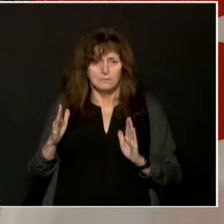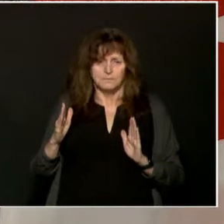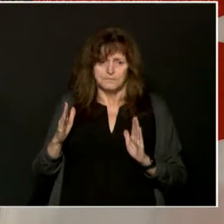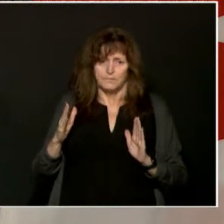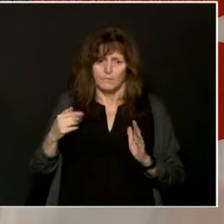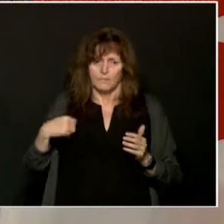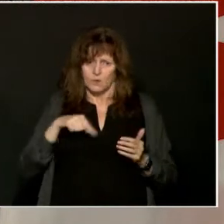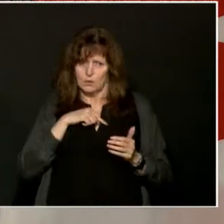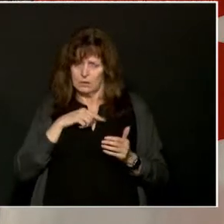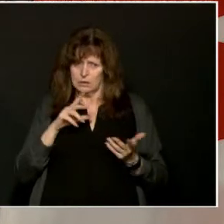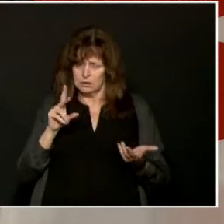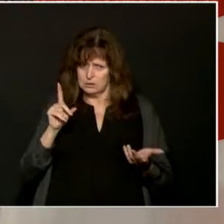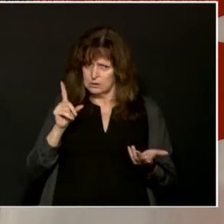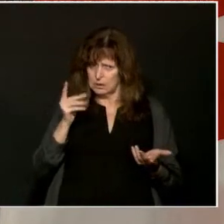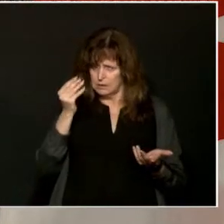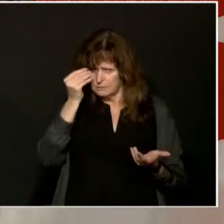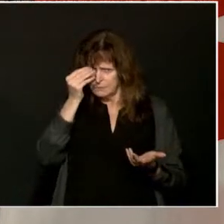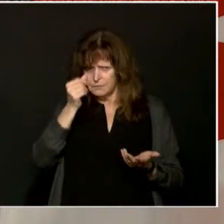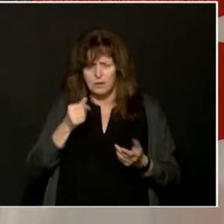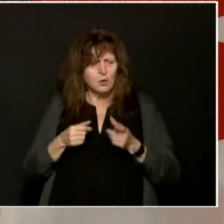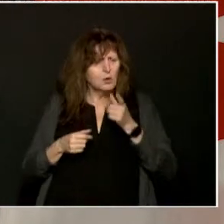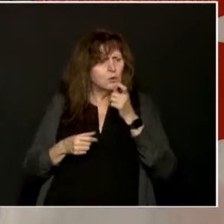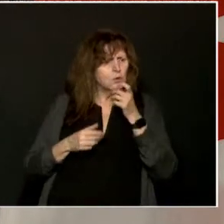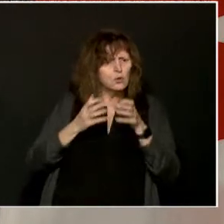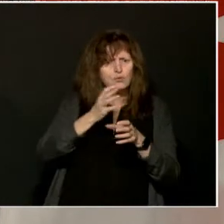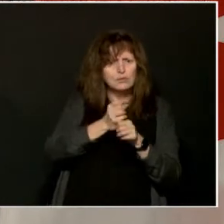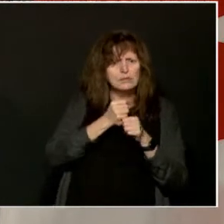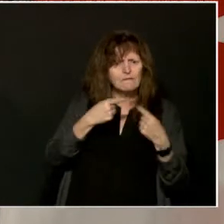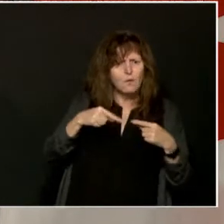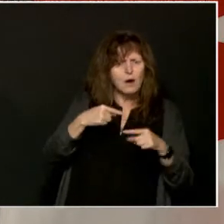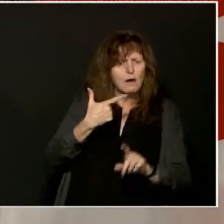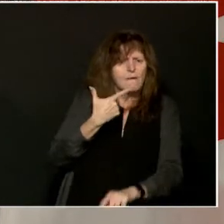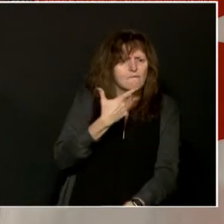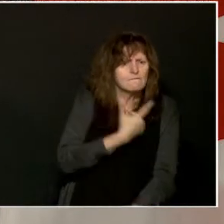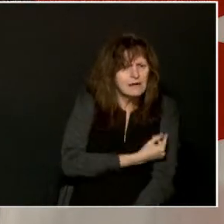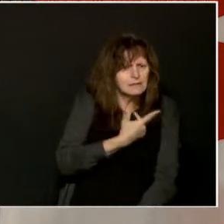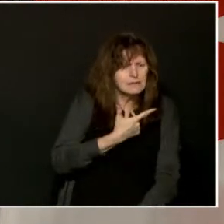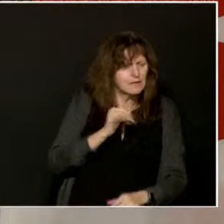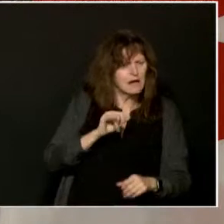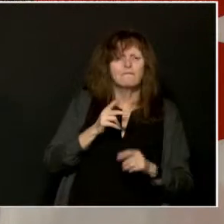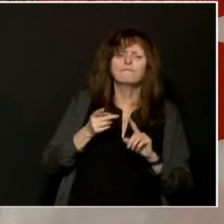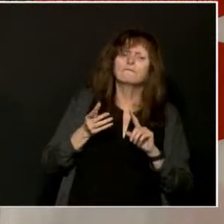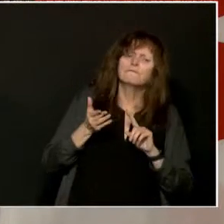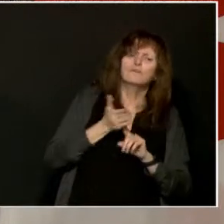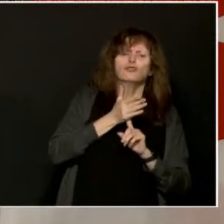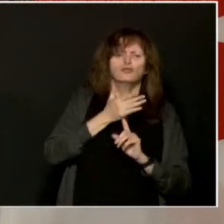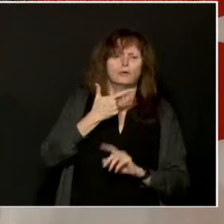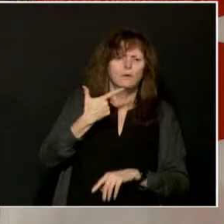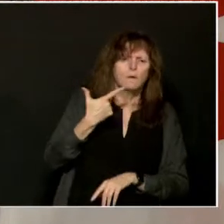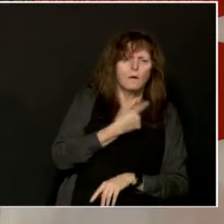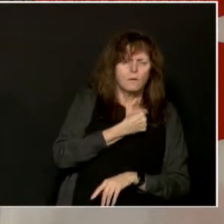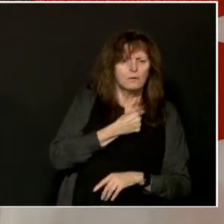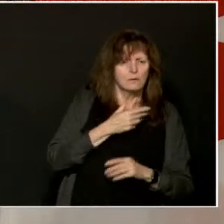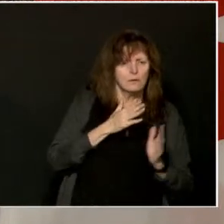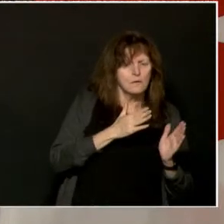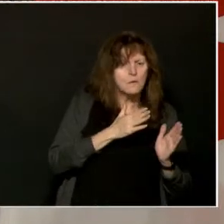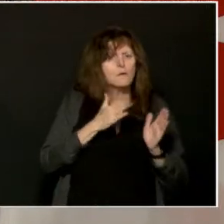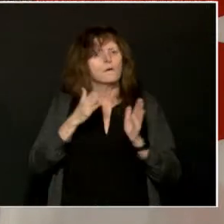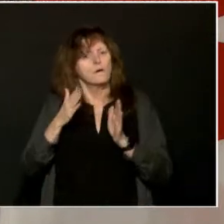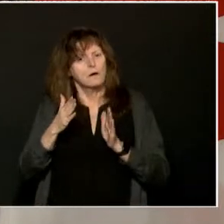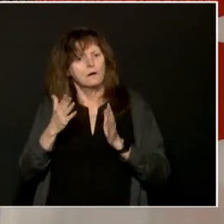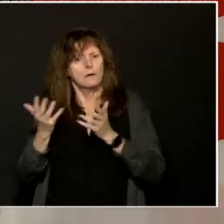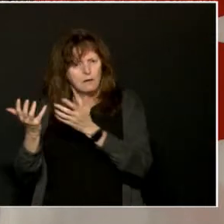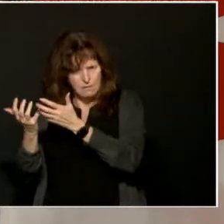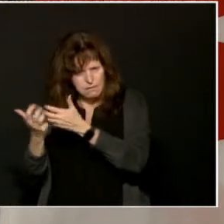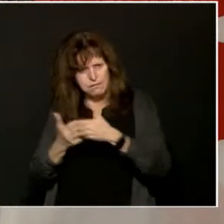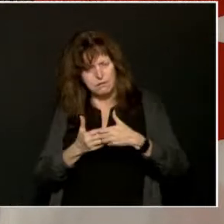their vaccine so that we can replicate the approach that was taken with the first doses being provided. And so it's whether we have